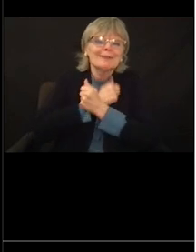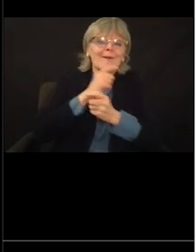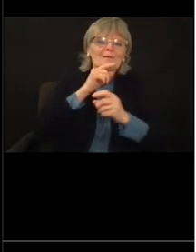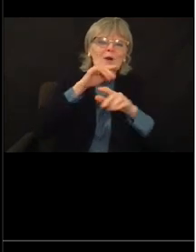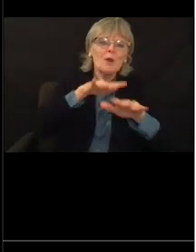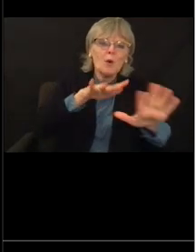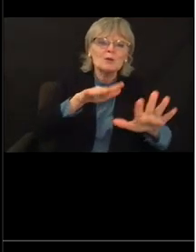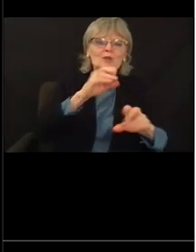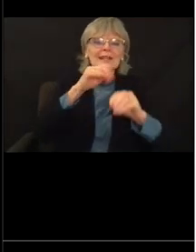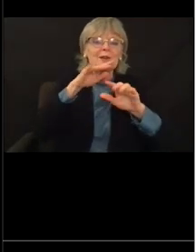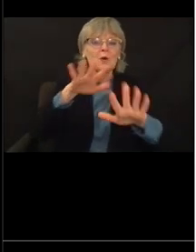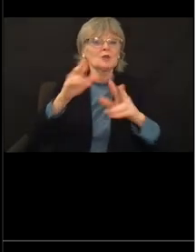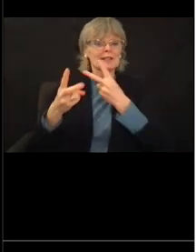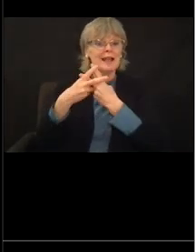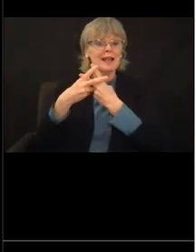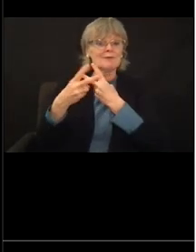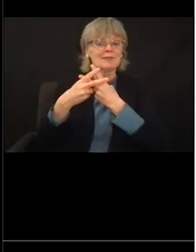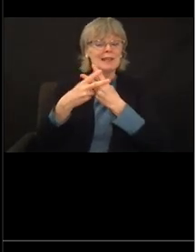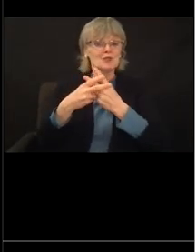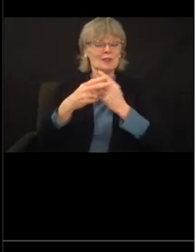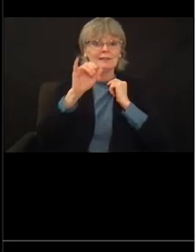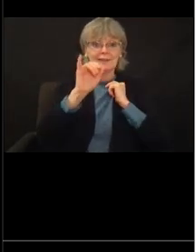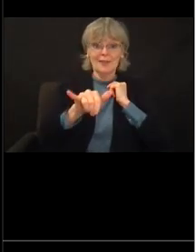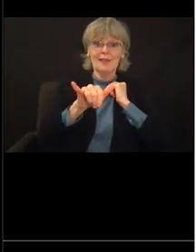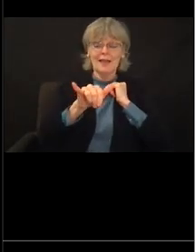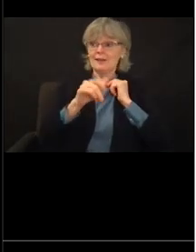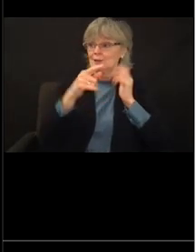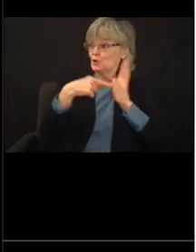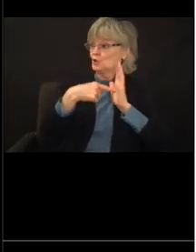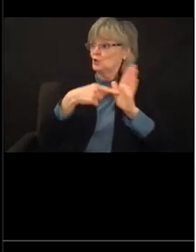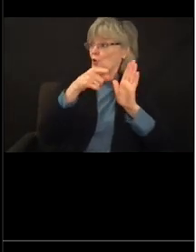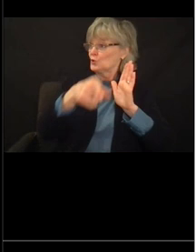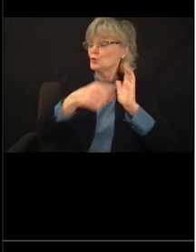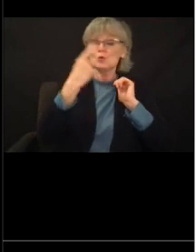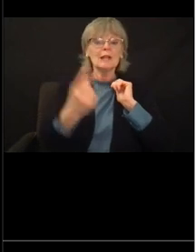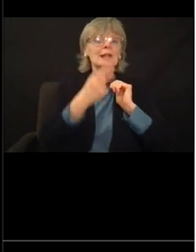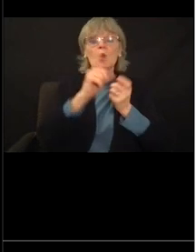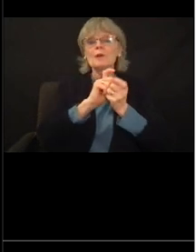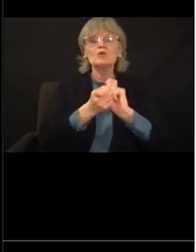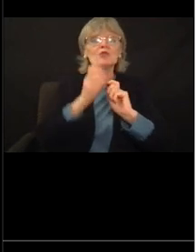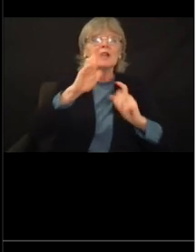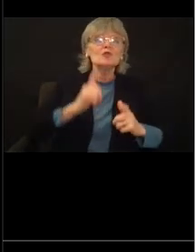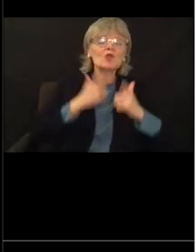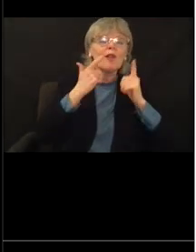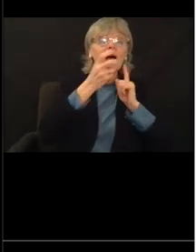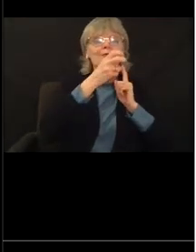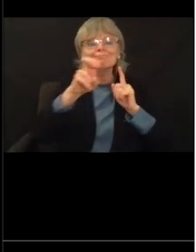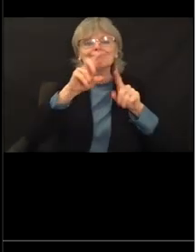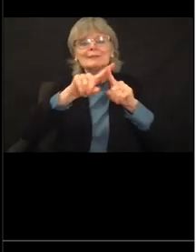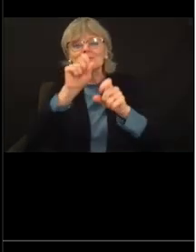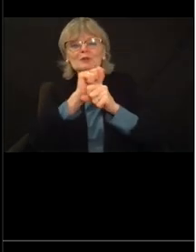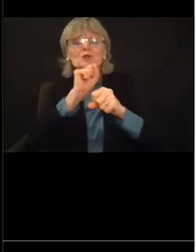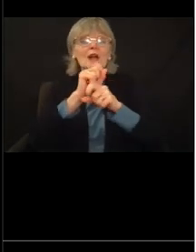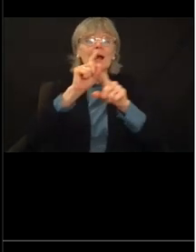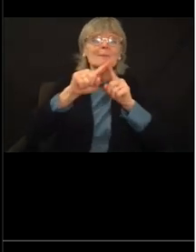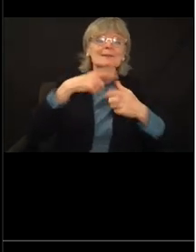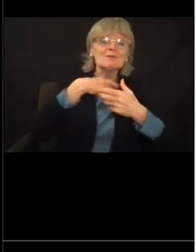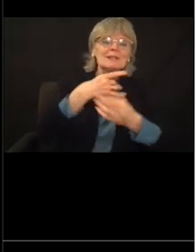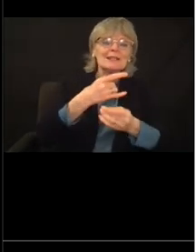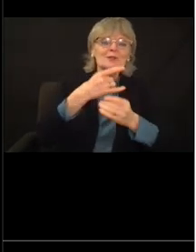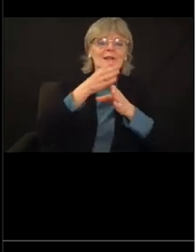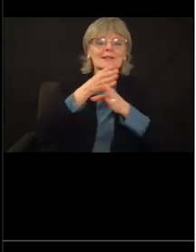transition a little bit later in life, and that just shows you you can always change it up if you want to. And I'll share with you, this